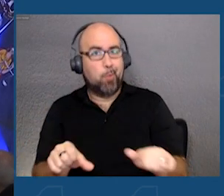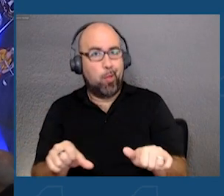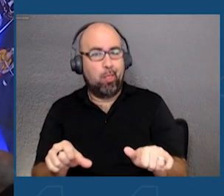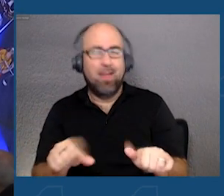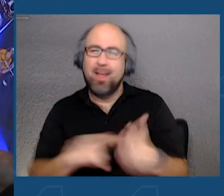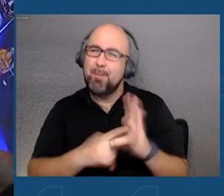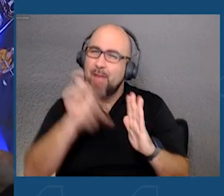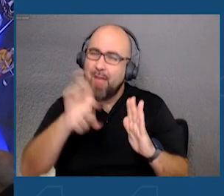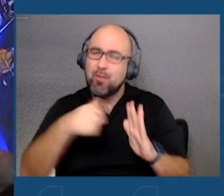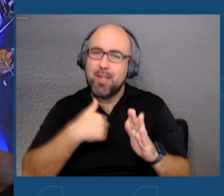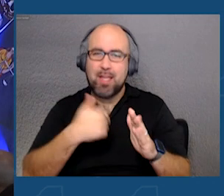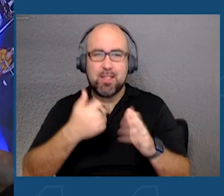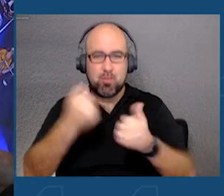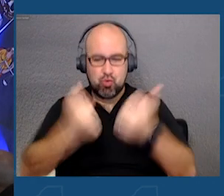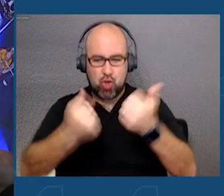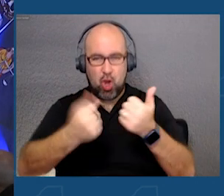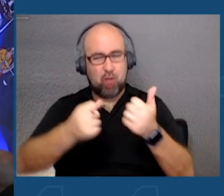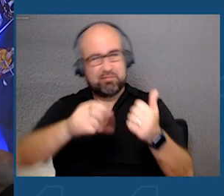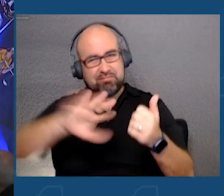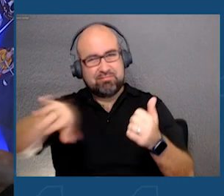roads.